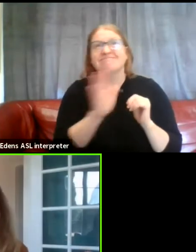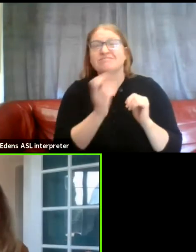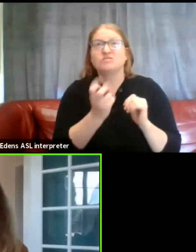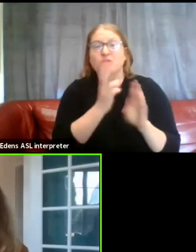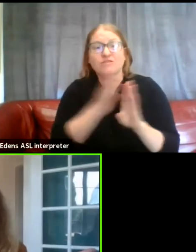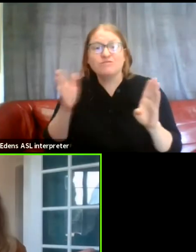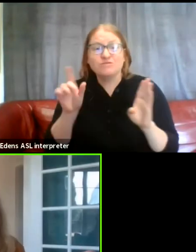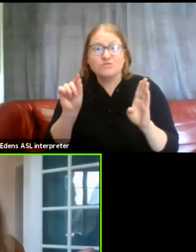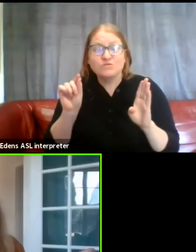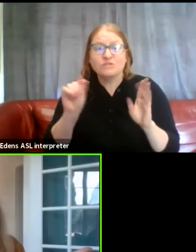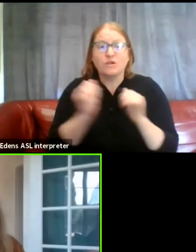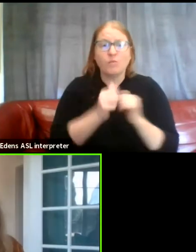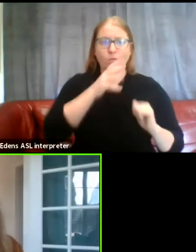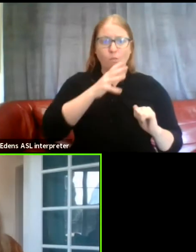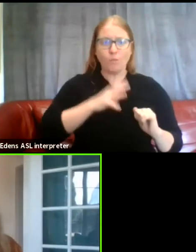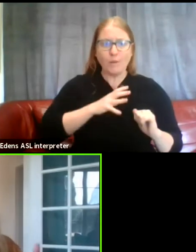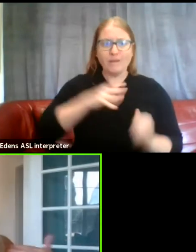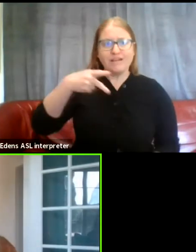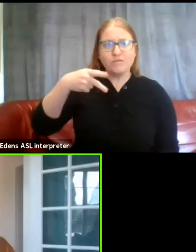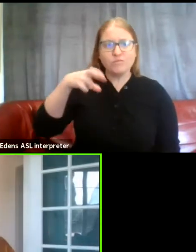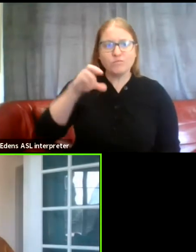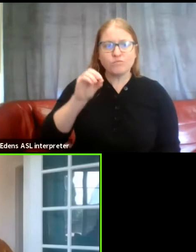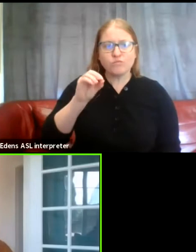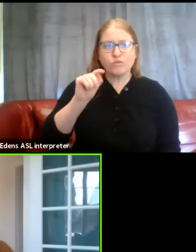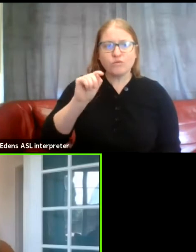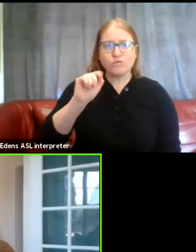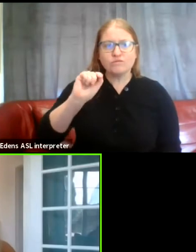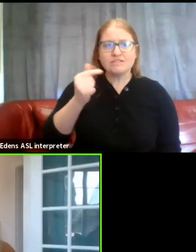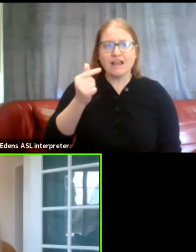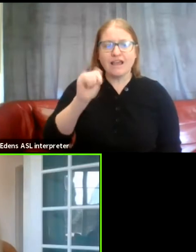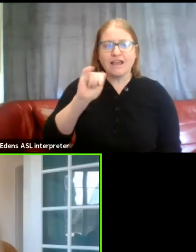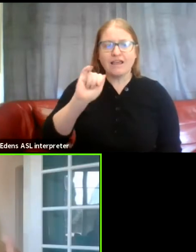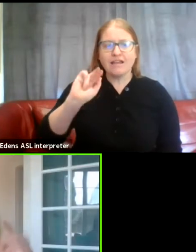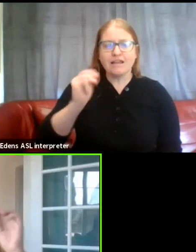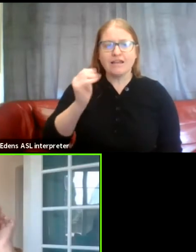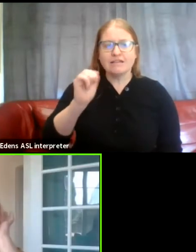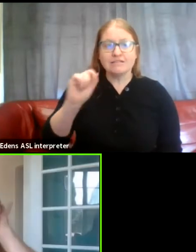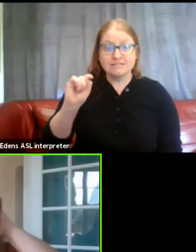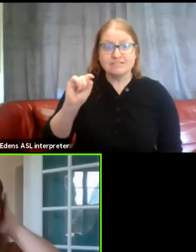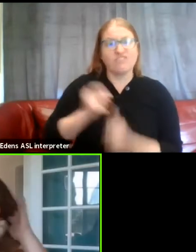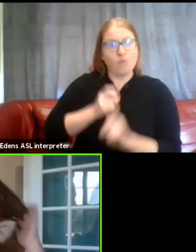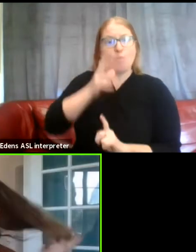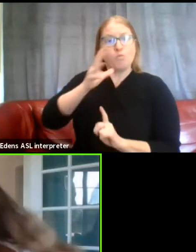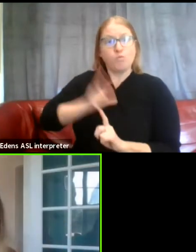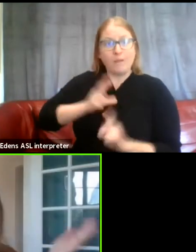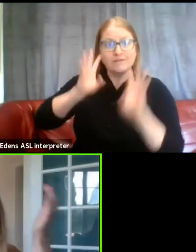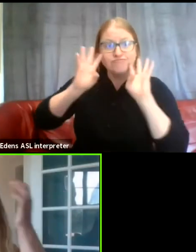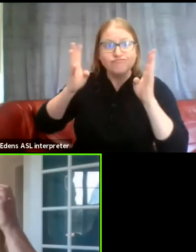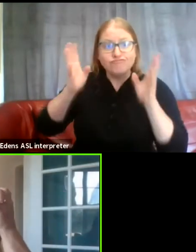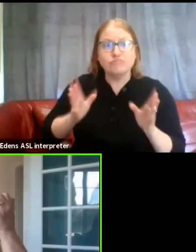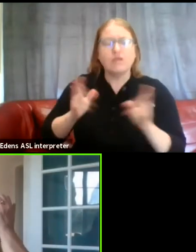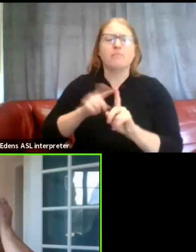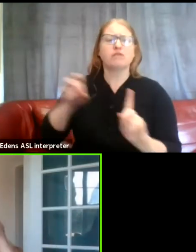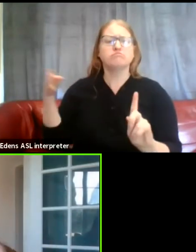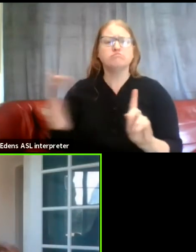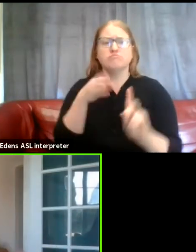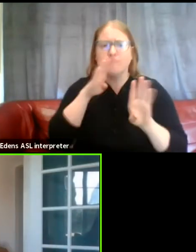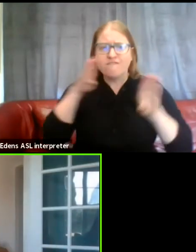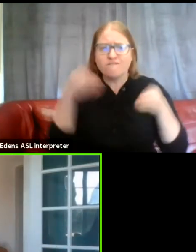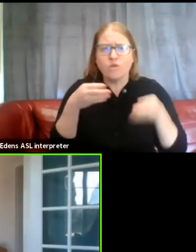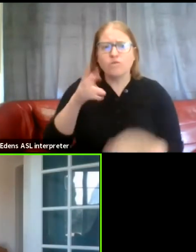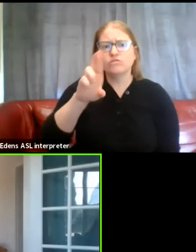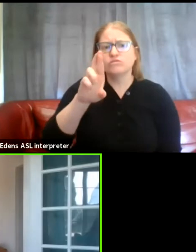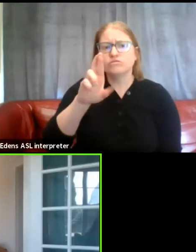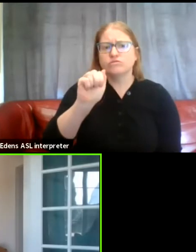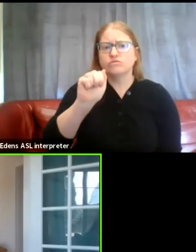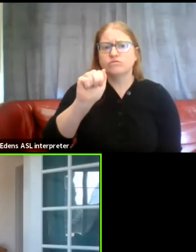last 7-8 years that have come to us by women creators. But back to sort of the ratings, I wonder, you know, this question of